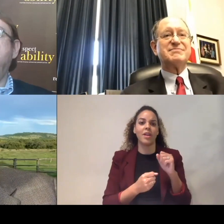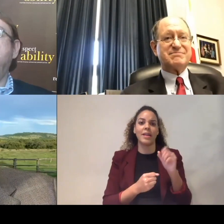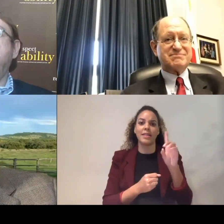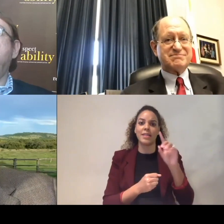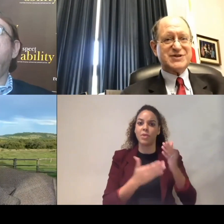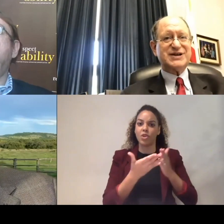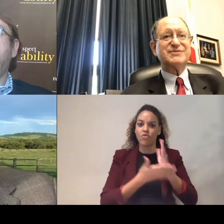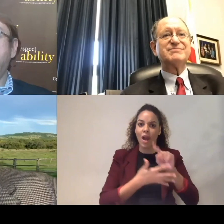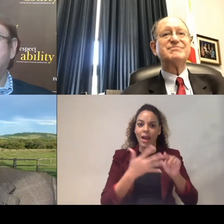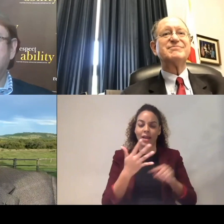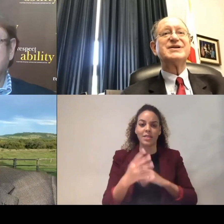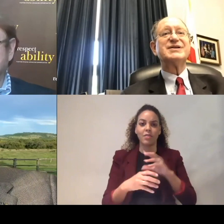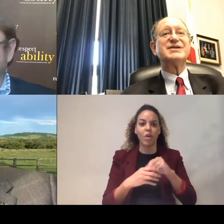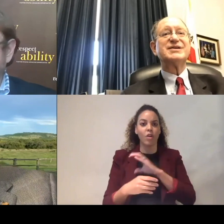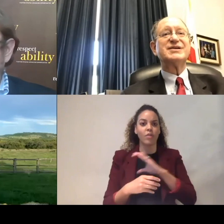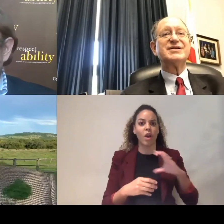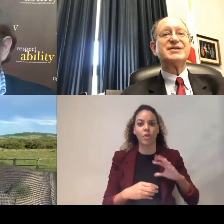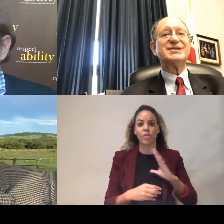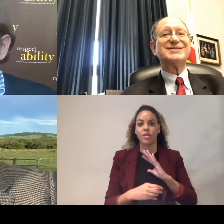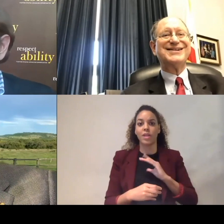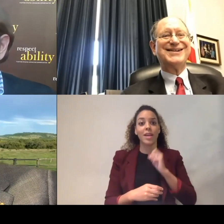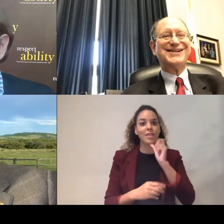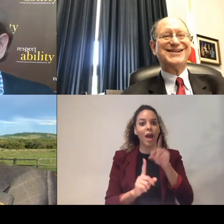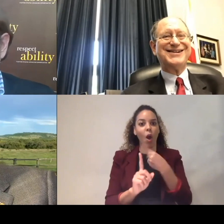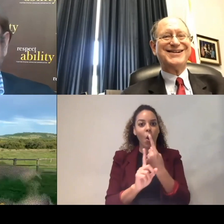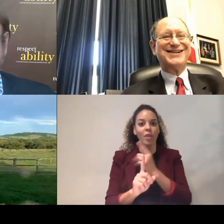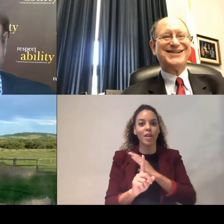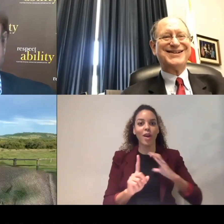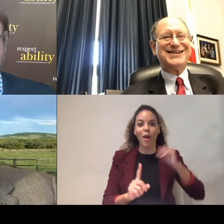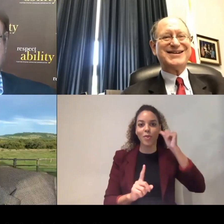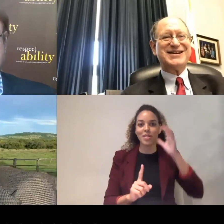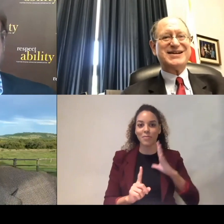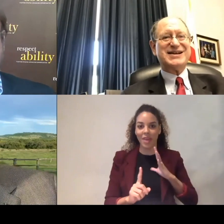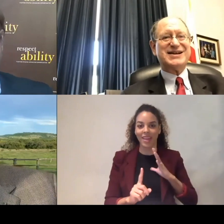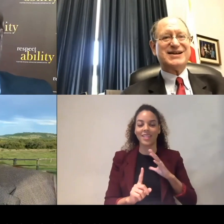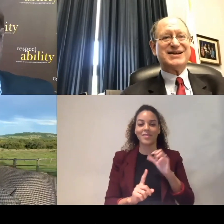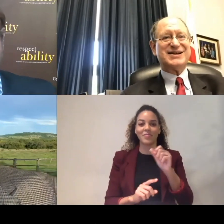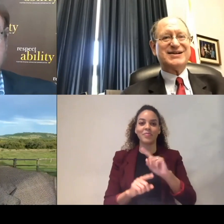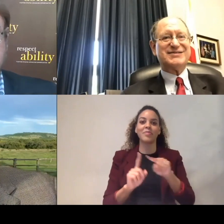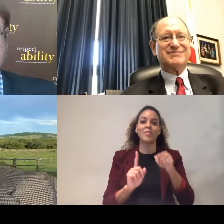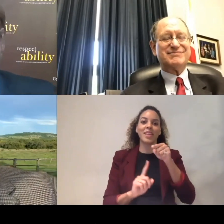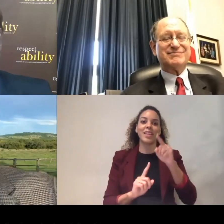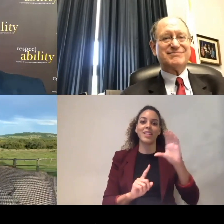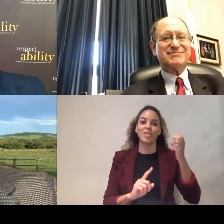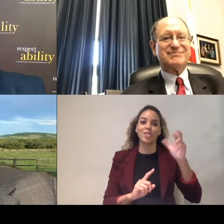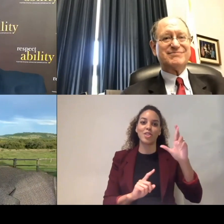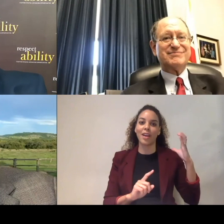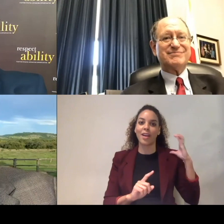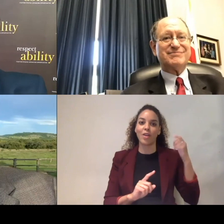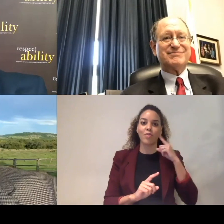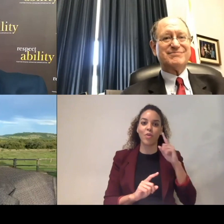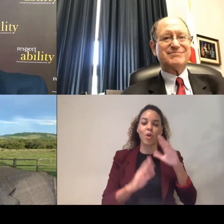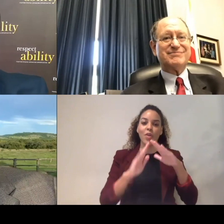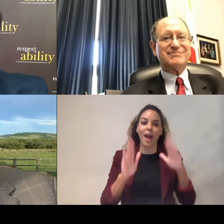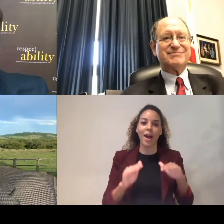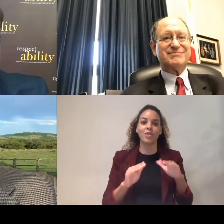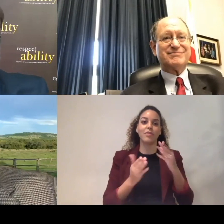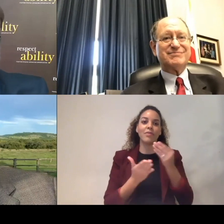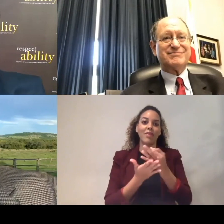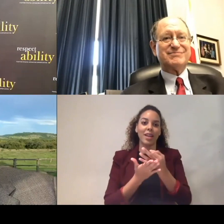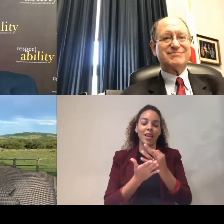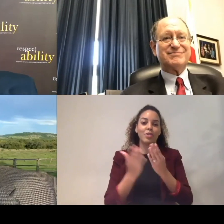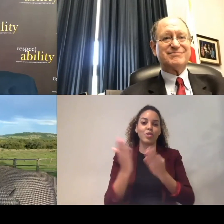that. He is not just a congressman, although there's no such thing. He's the chair of the House Financial Services Subcommittee on Investor